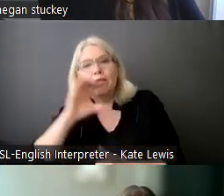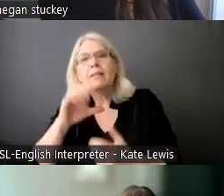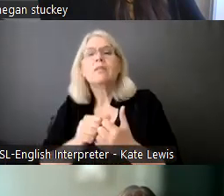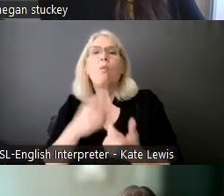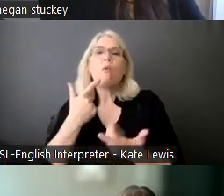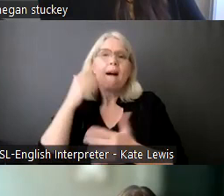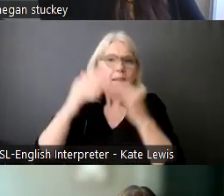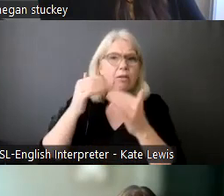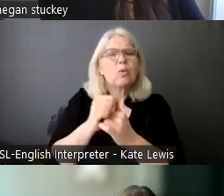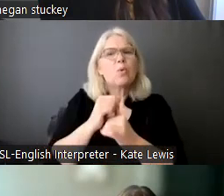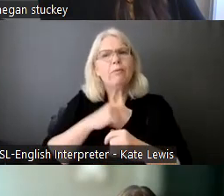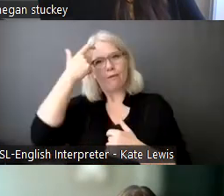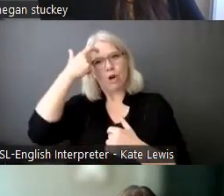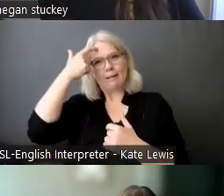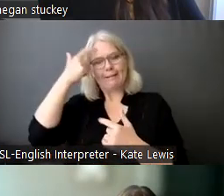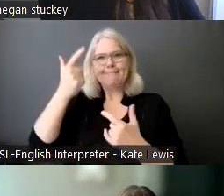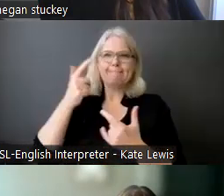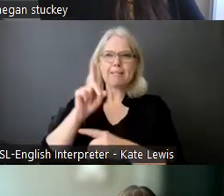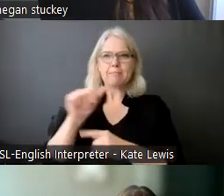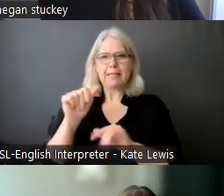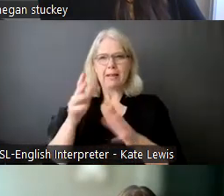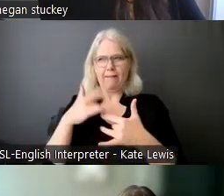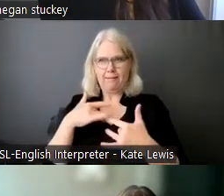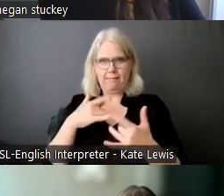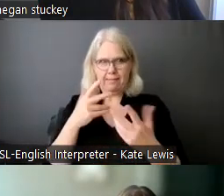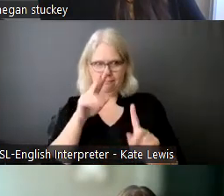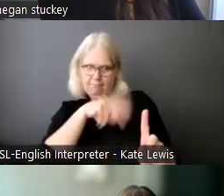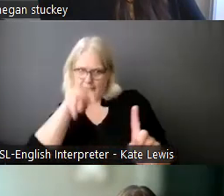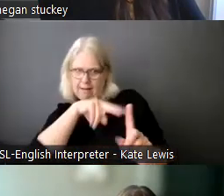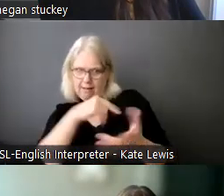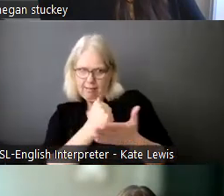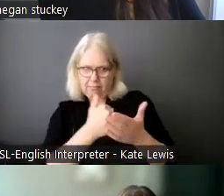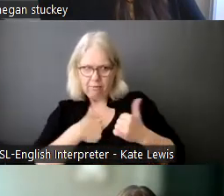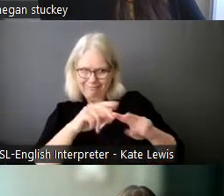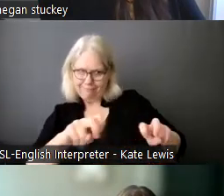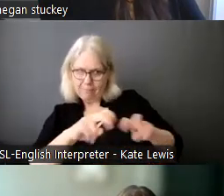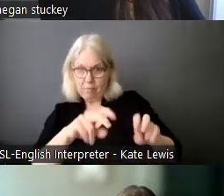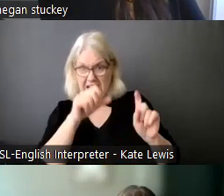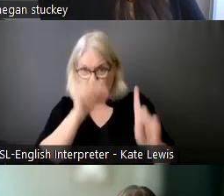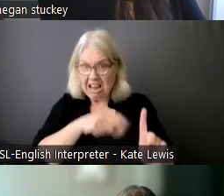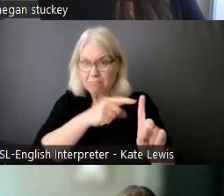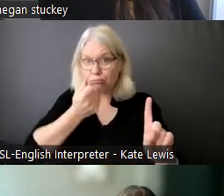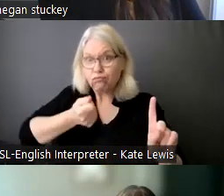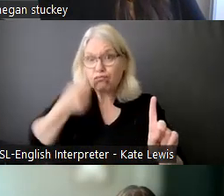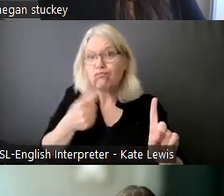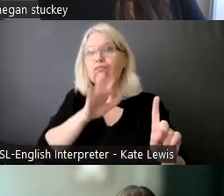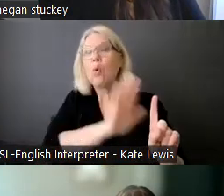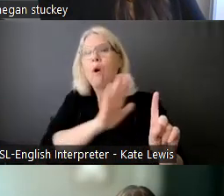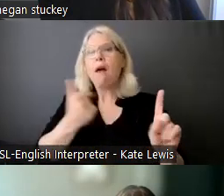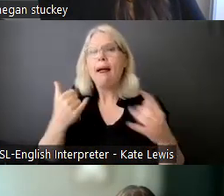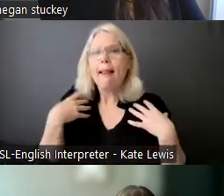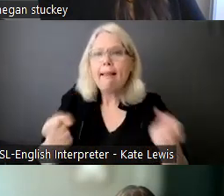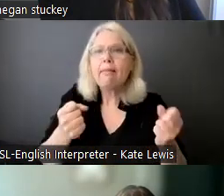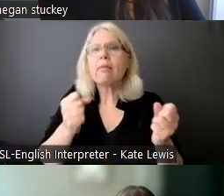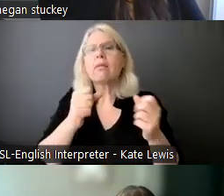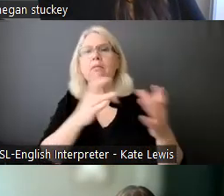can understand, appreciate their financial, health, social, and legal affairs in order for